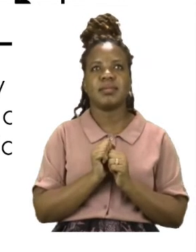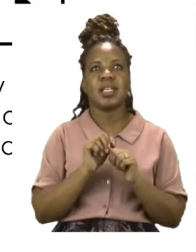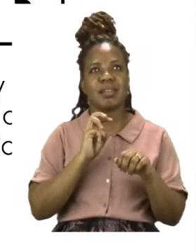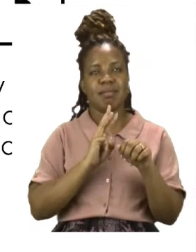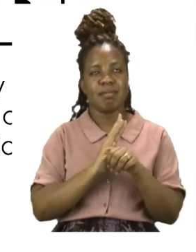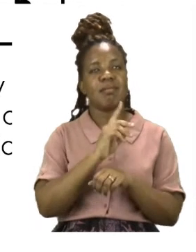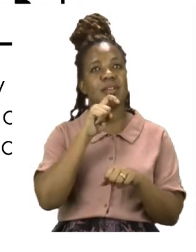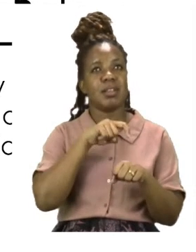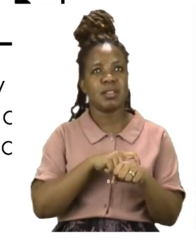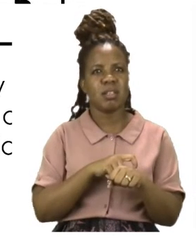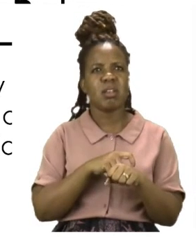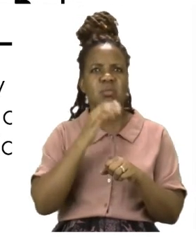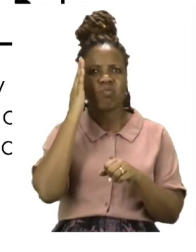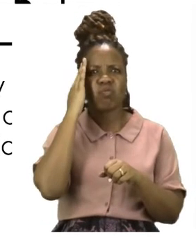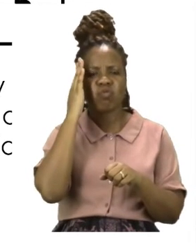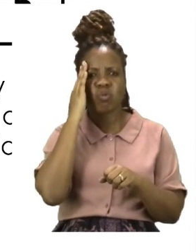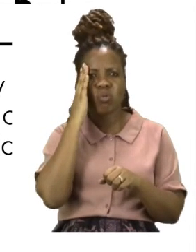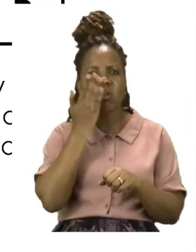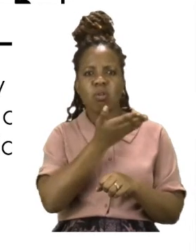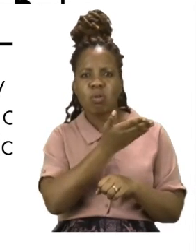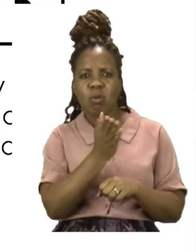sure that our answers are correct.